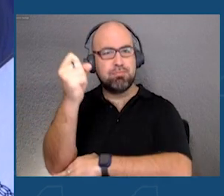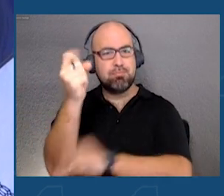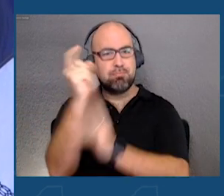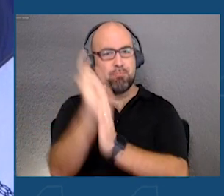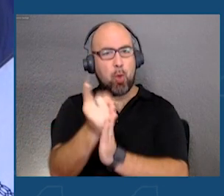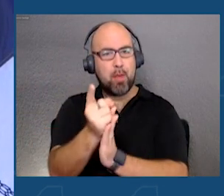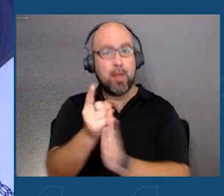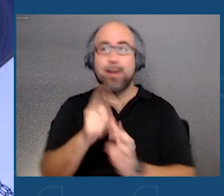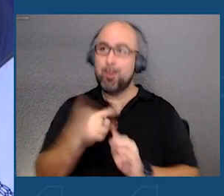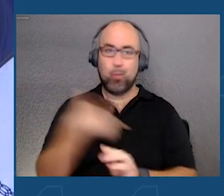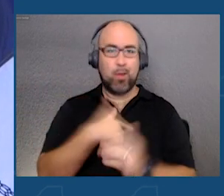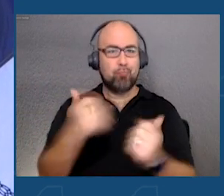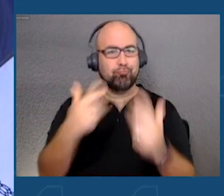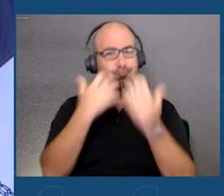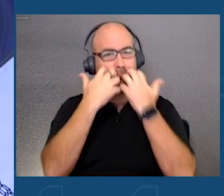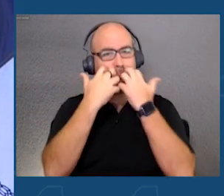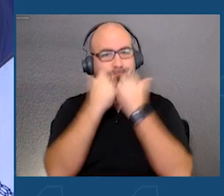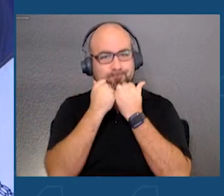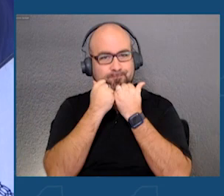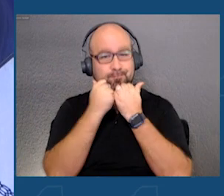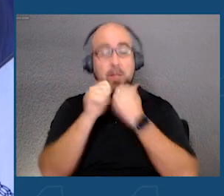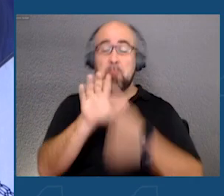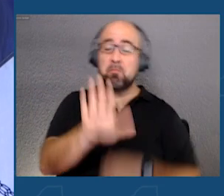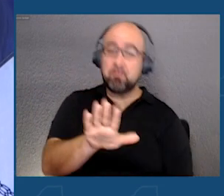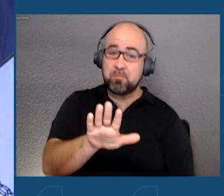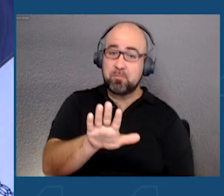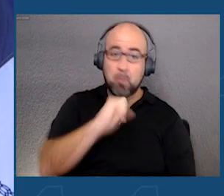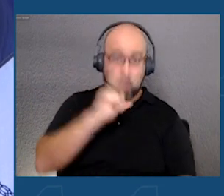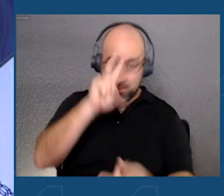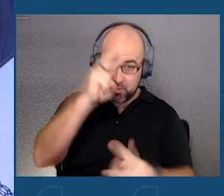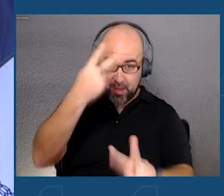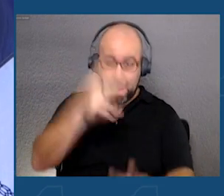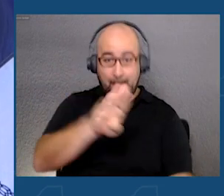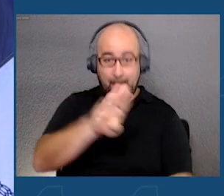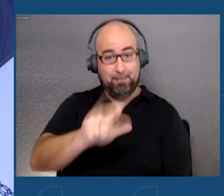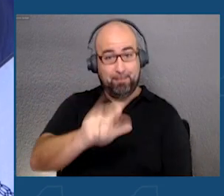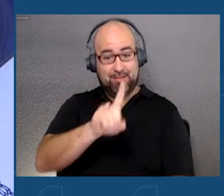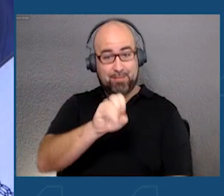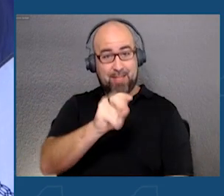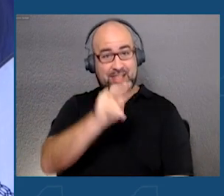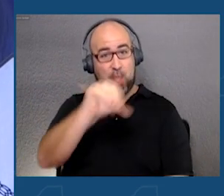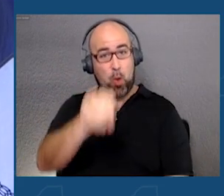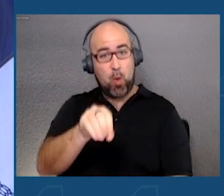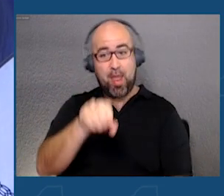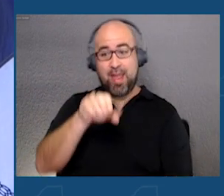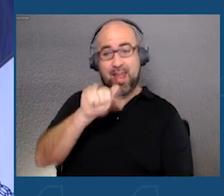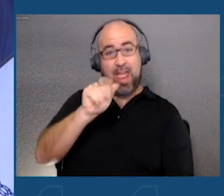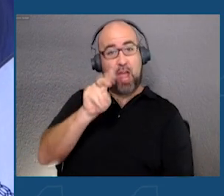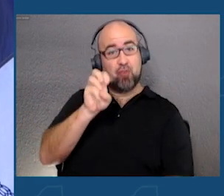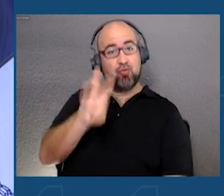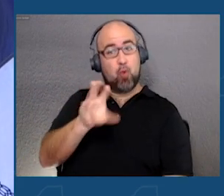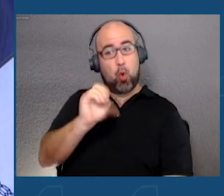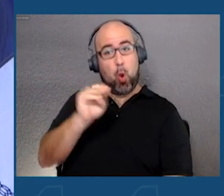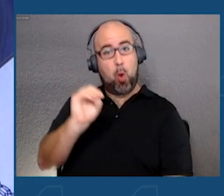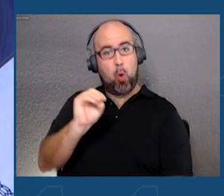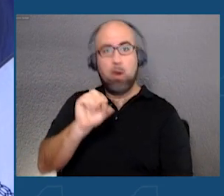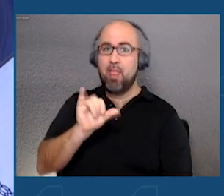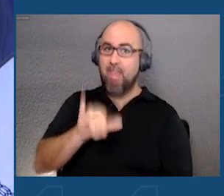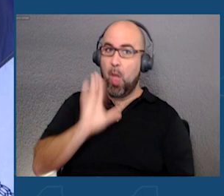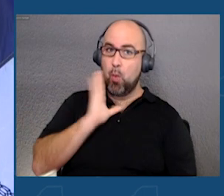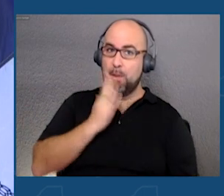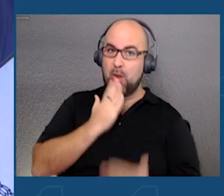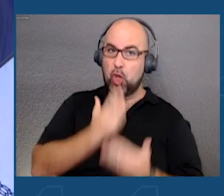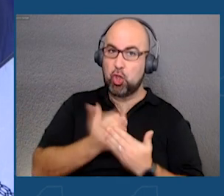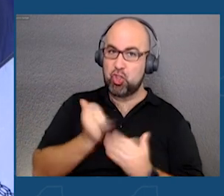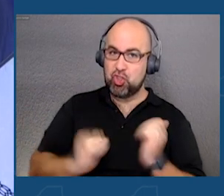unappreciated. Now, don't get me wrong, Bill de Blasio and Andrew Cuomo up here would have made for a good show, would have been something to see, would have